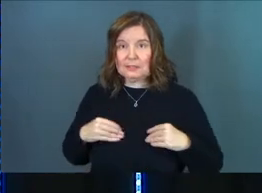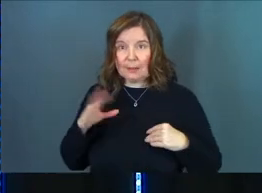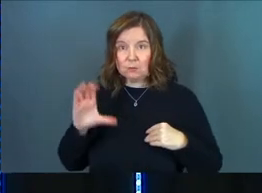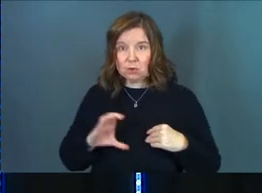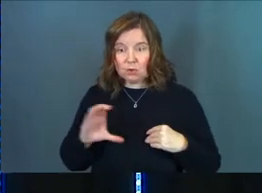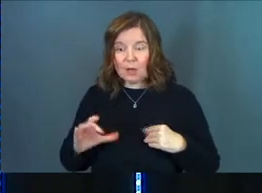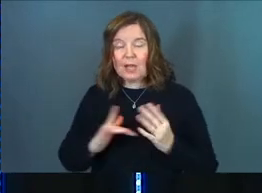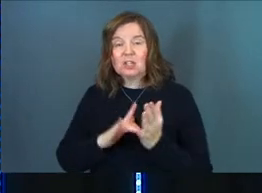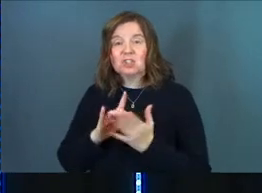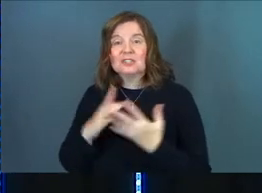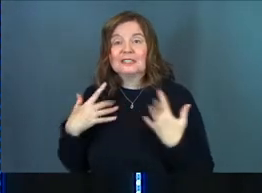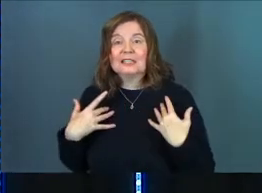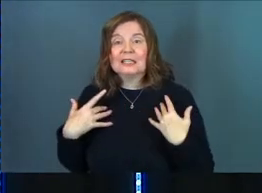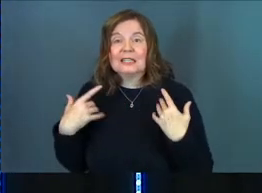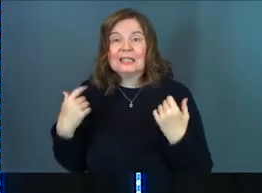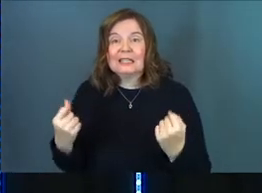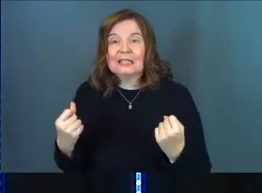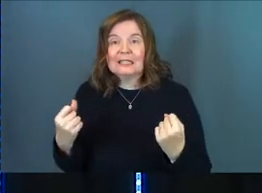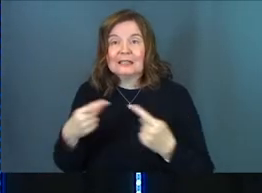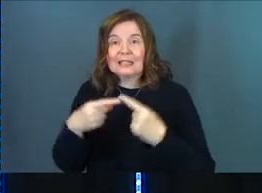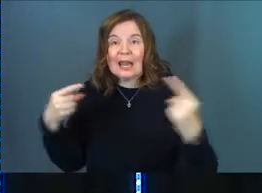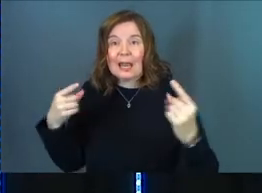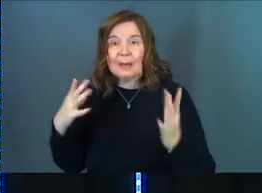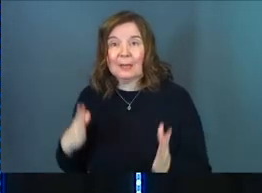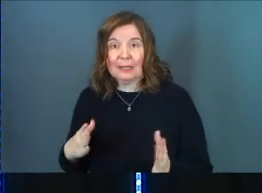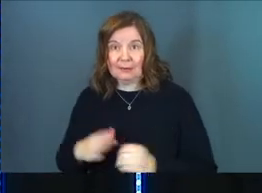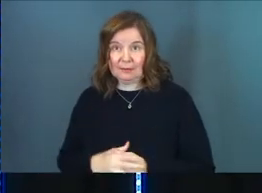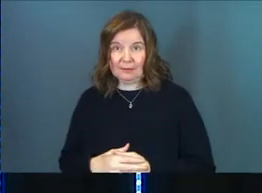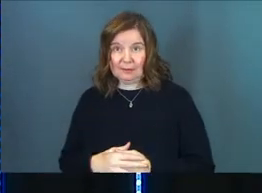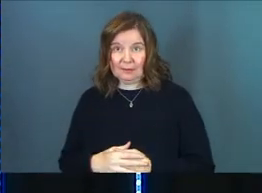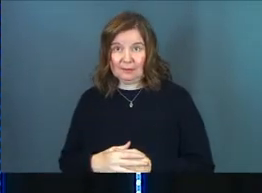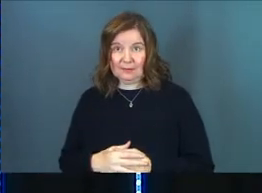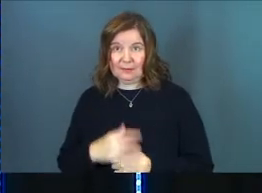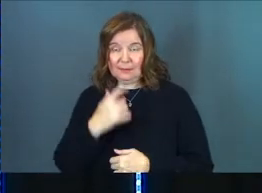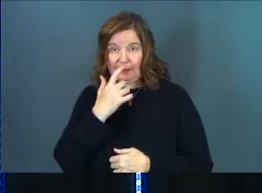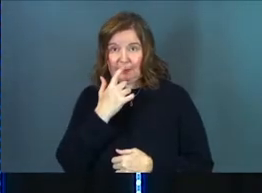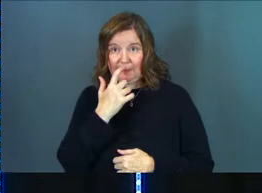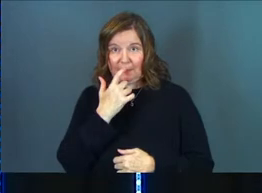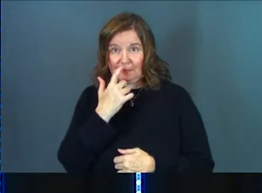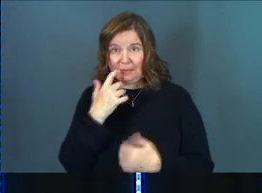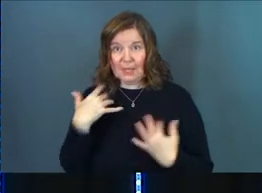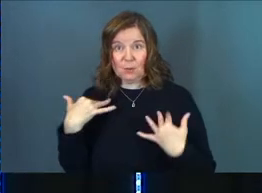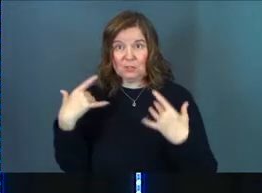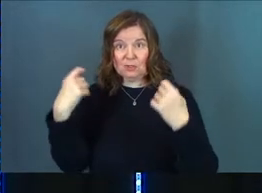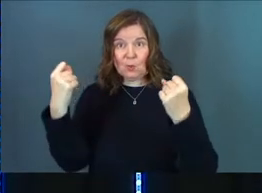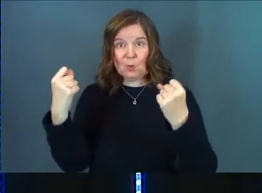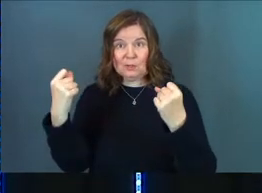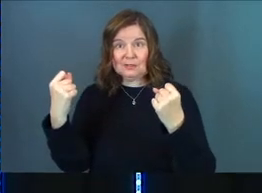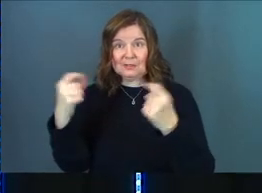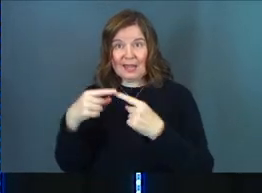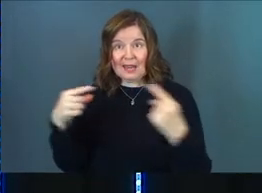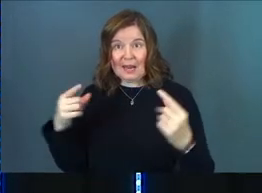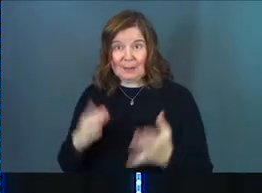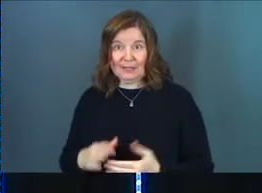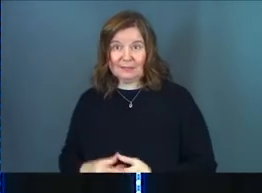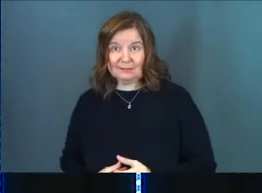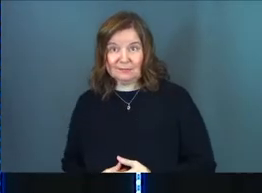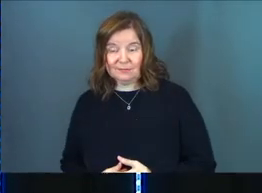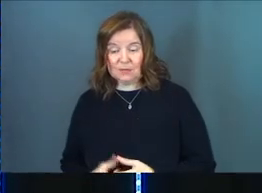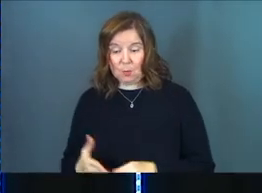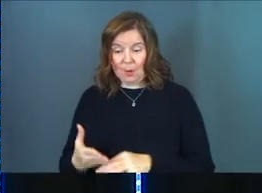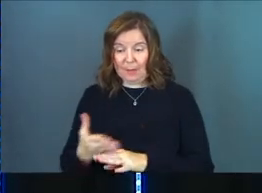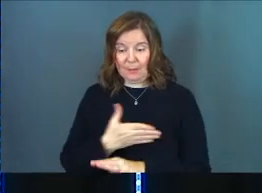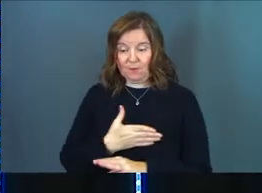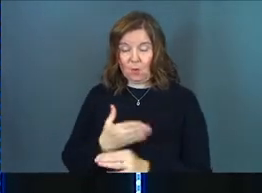cross, and Jesus heals an enemy and restores an enemy